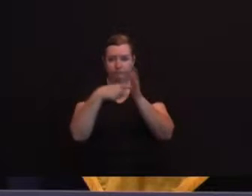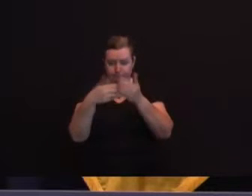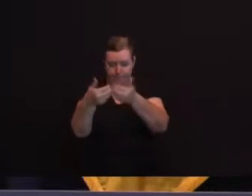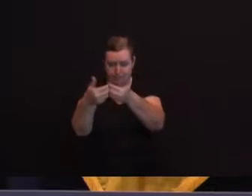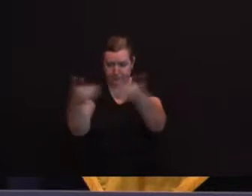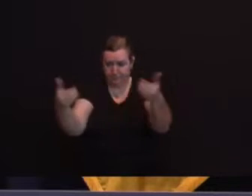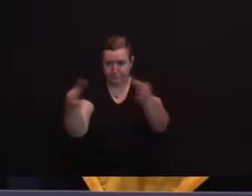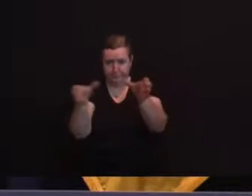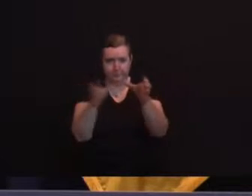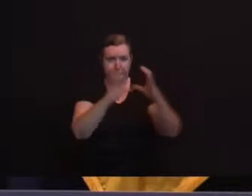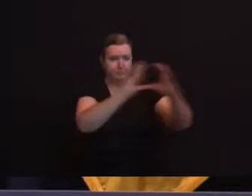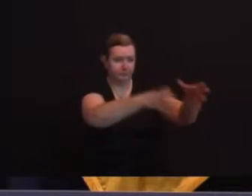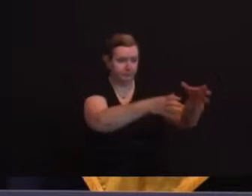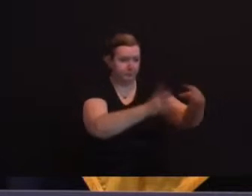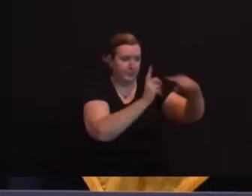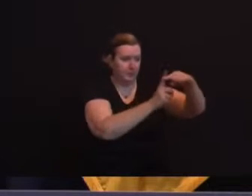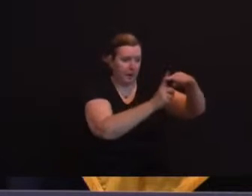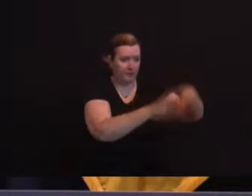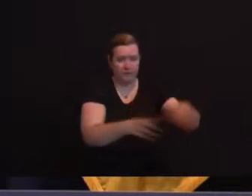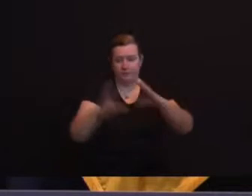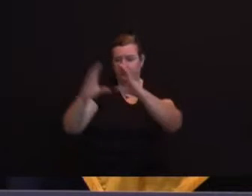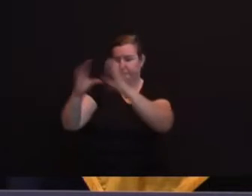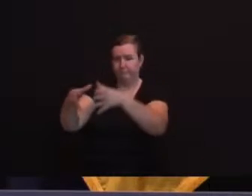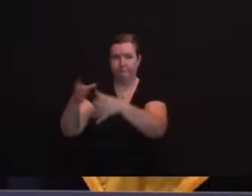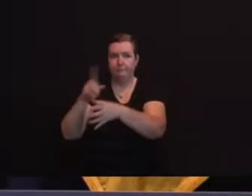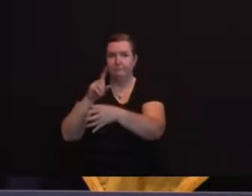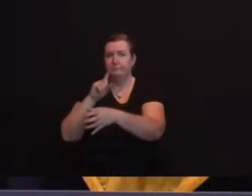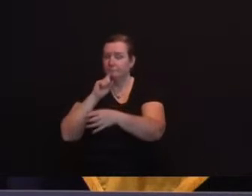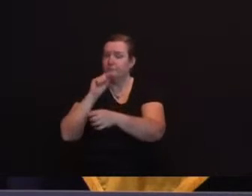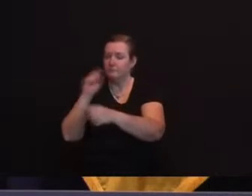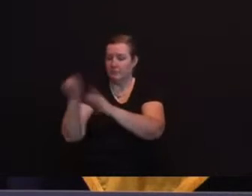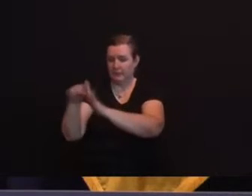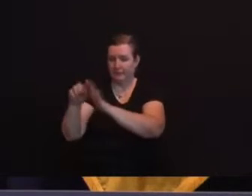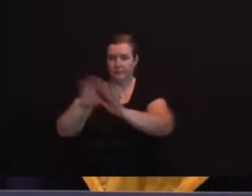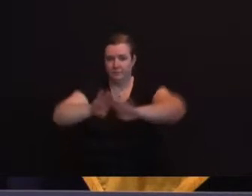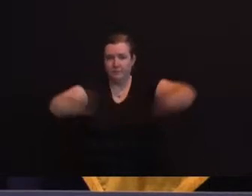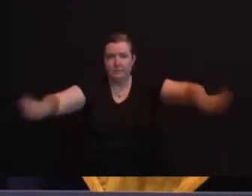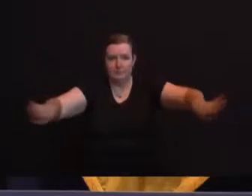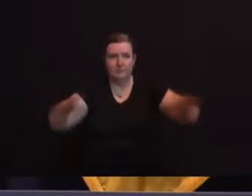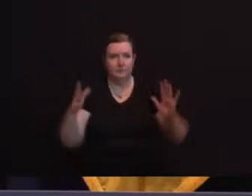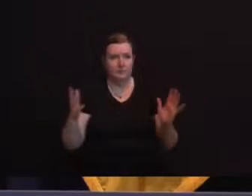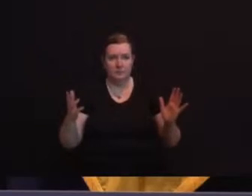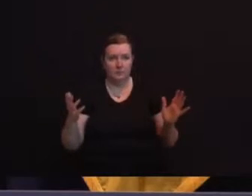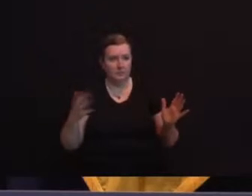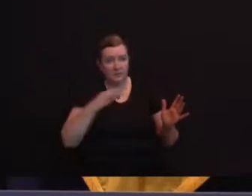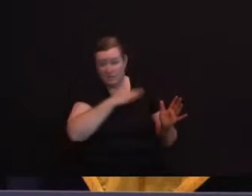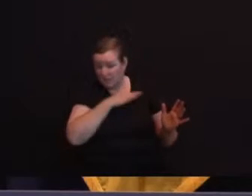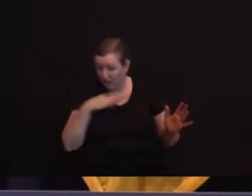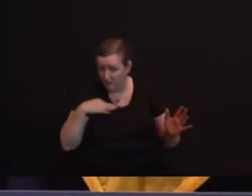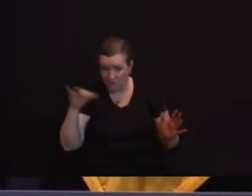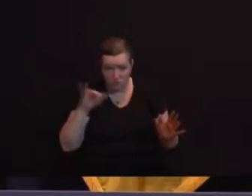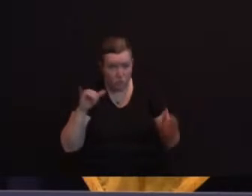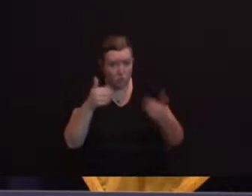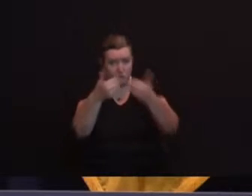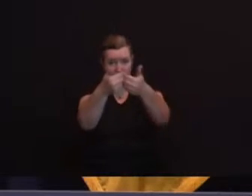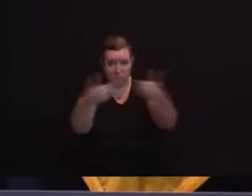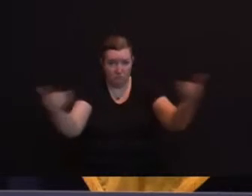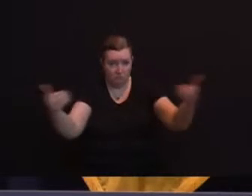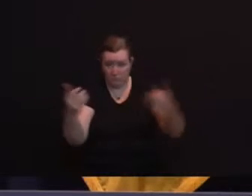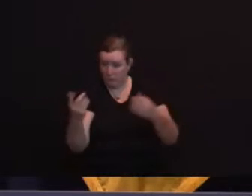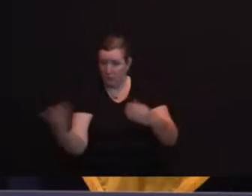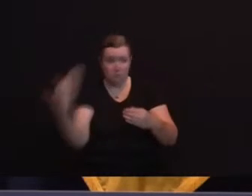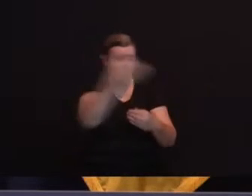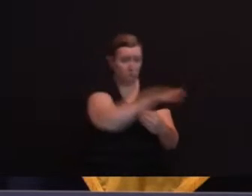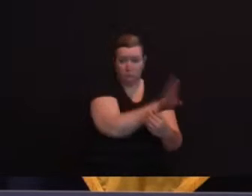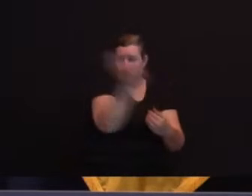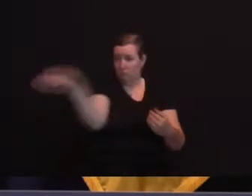patients, separating them, and separating staff as well. And thank you for going through the risks that we still have with long-term